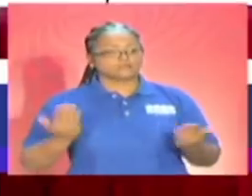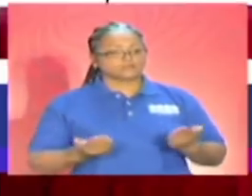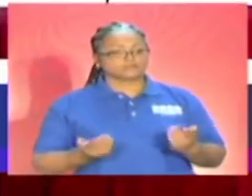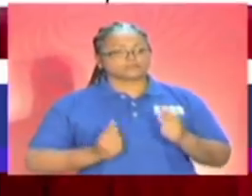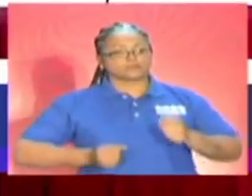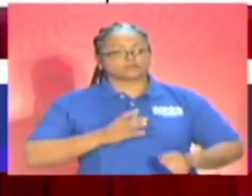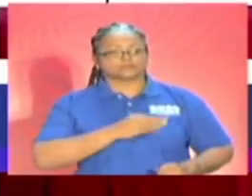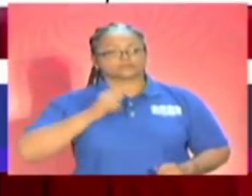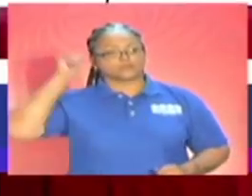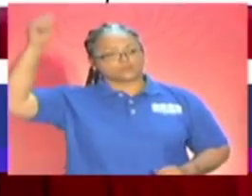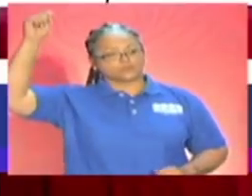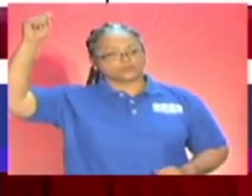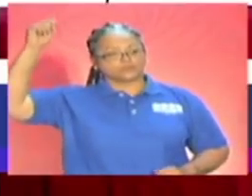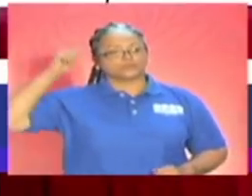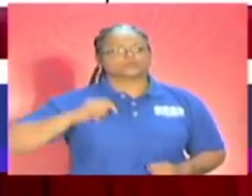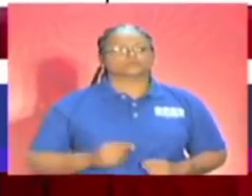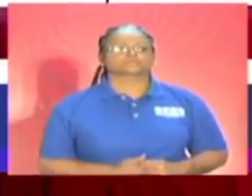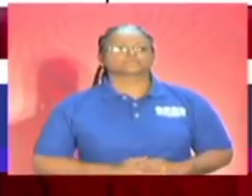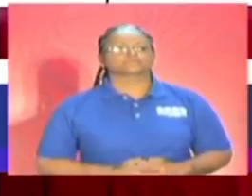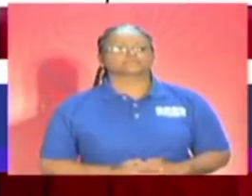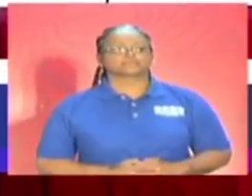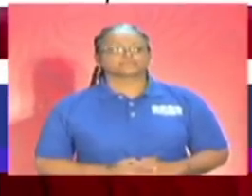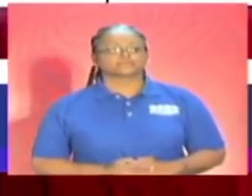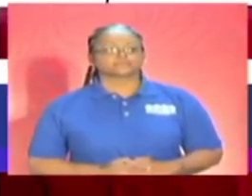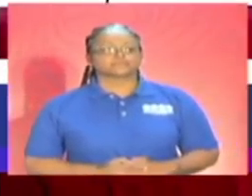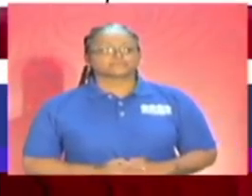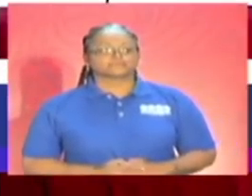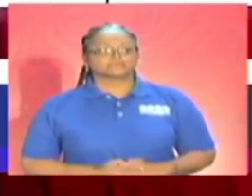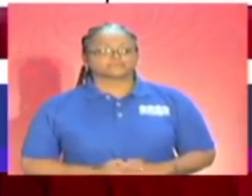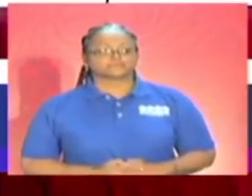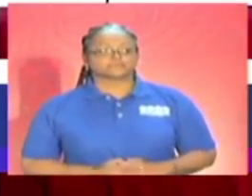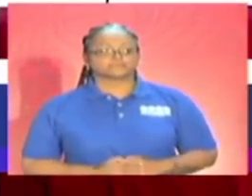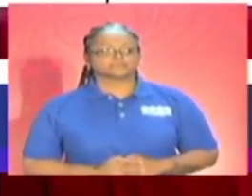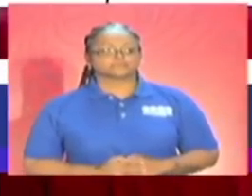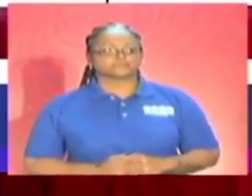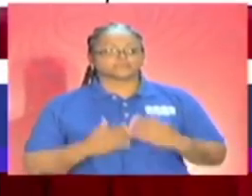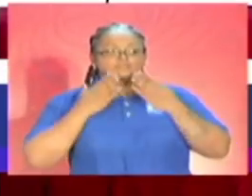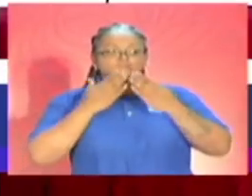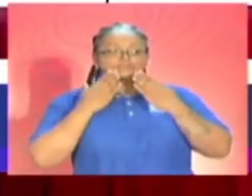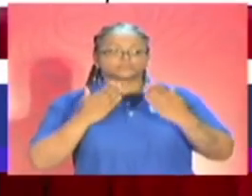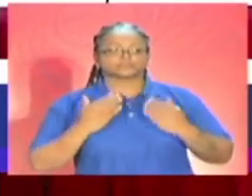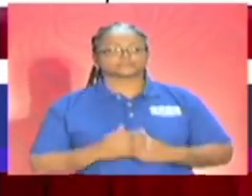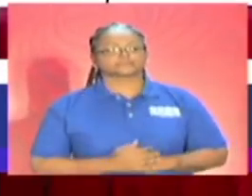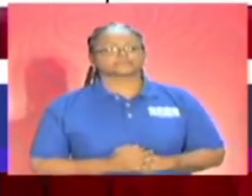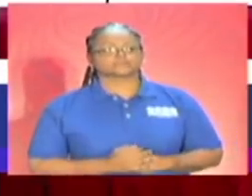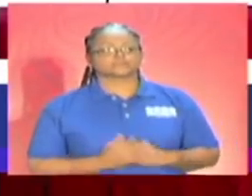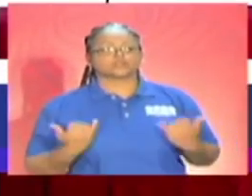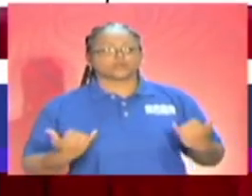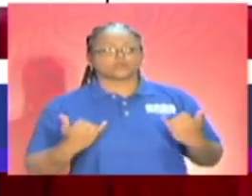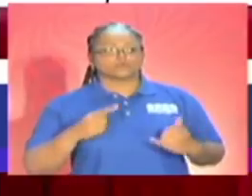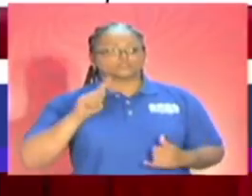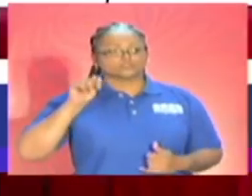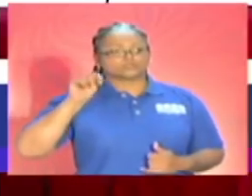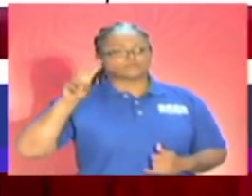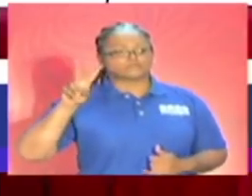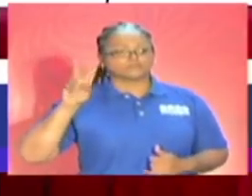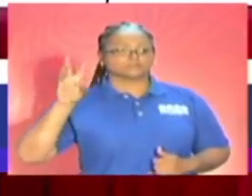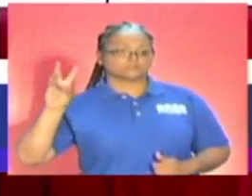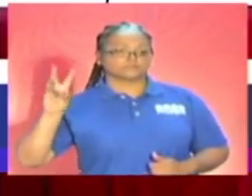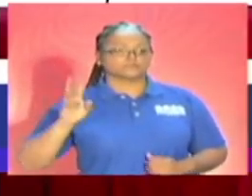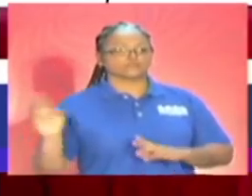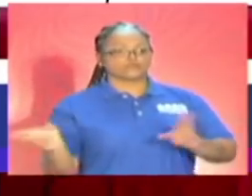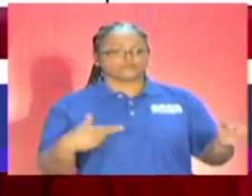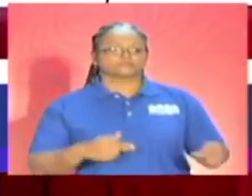Thank you very much, Dr. Othello and CMO. We now move to TV6. We are ready for your two questions. Good morning.